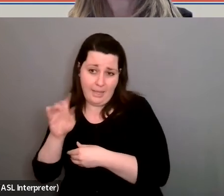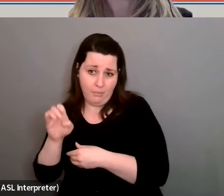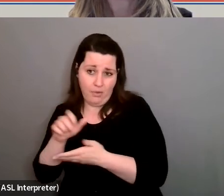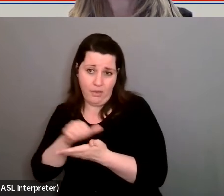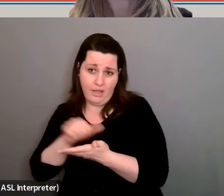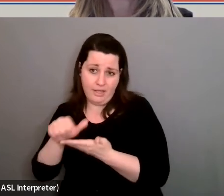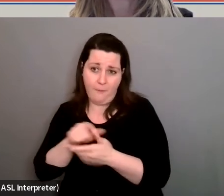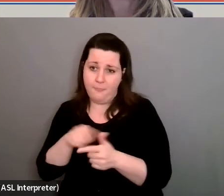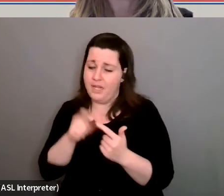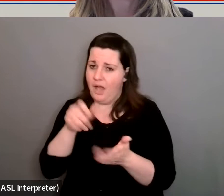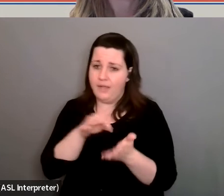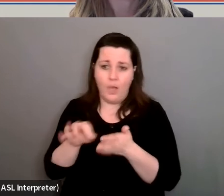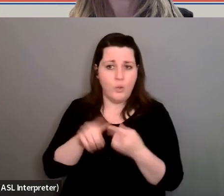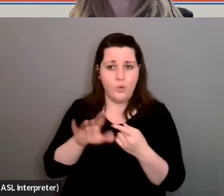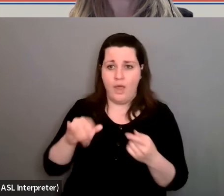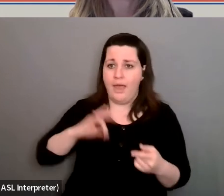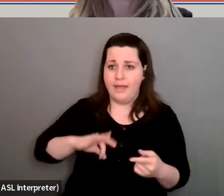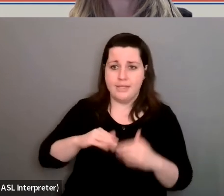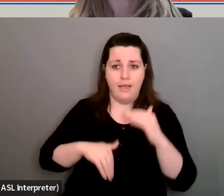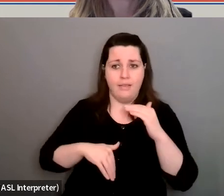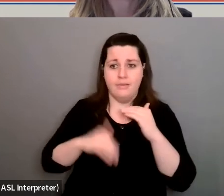asset limit for SSI up to that